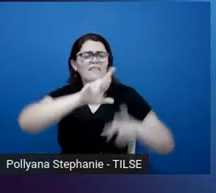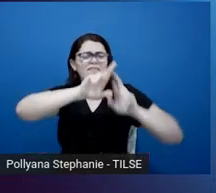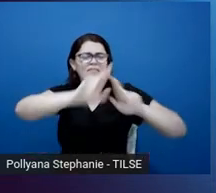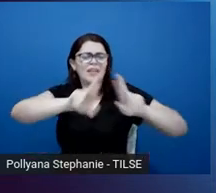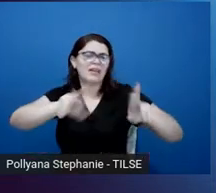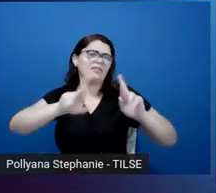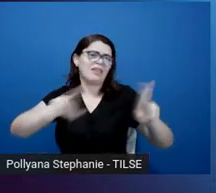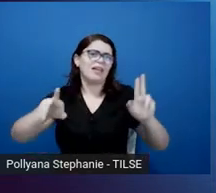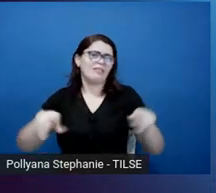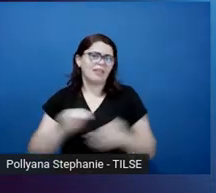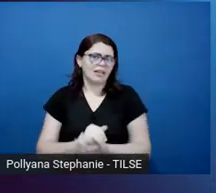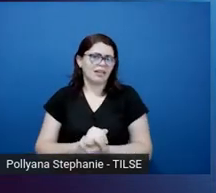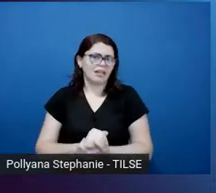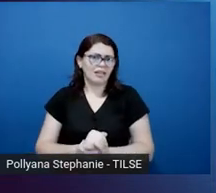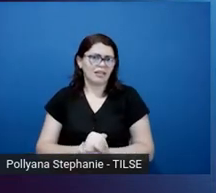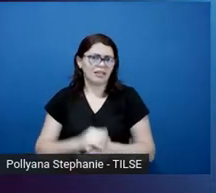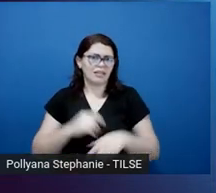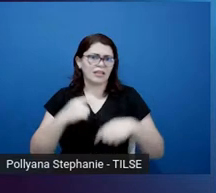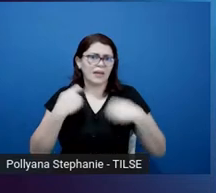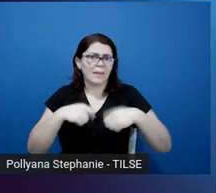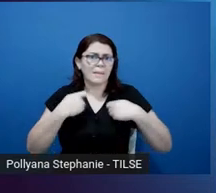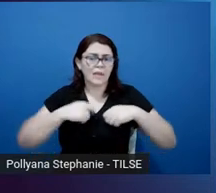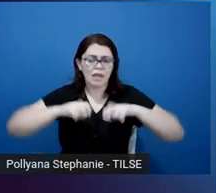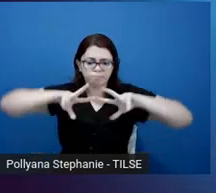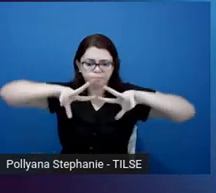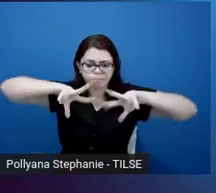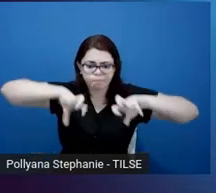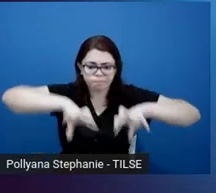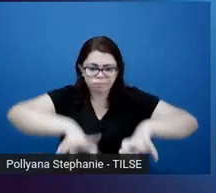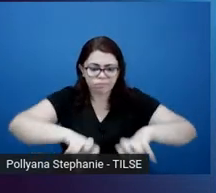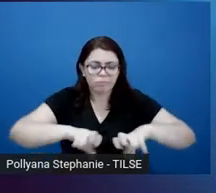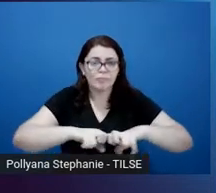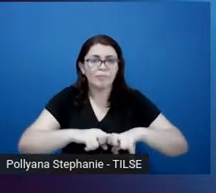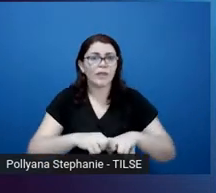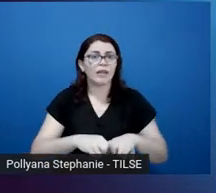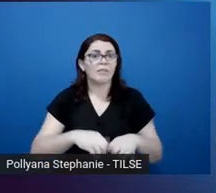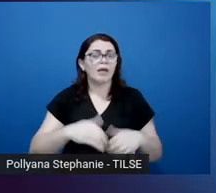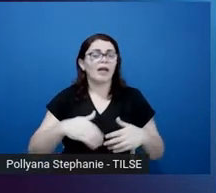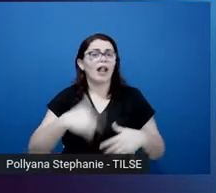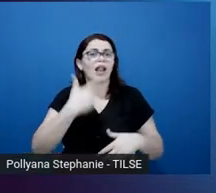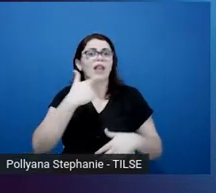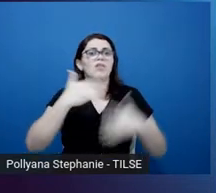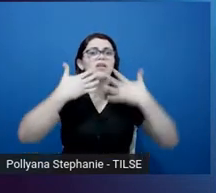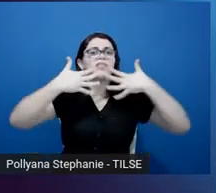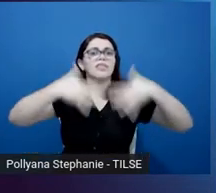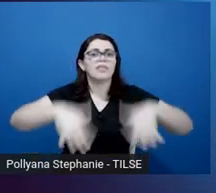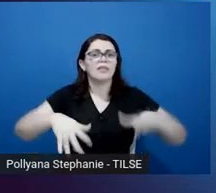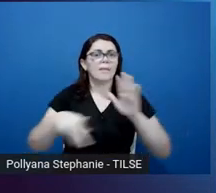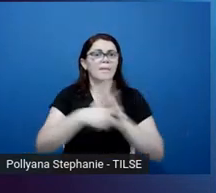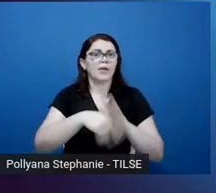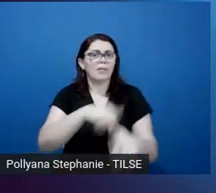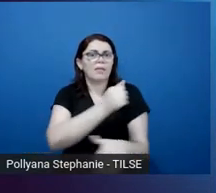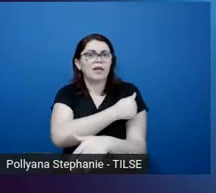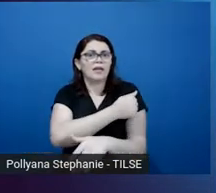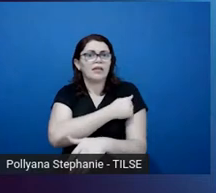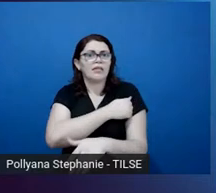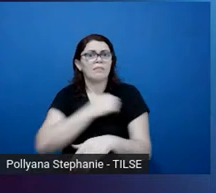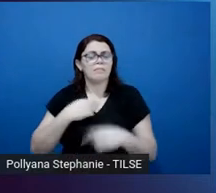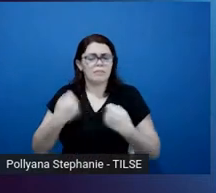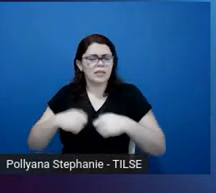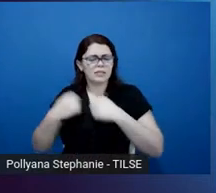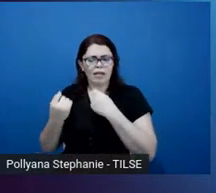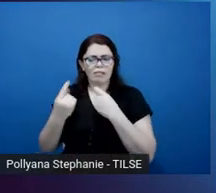to draw on our students' home languages in teaching. We need to challenge the monolingual principle